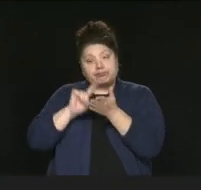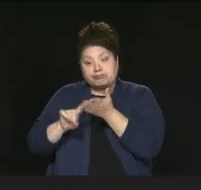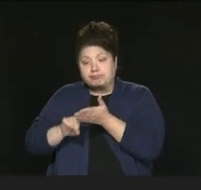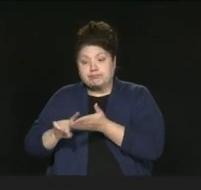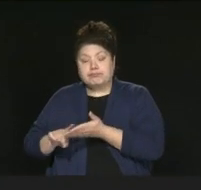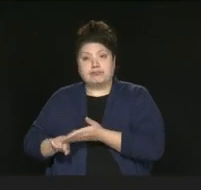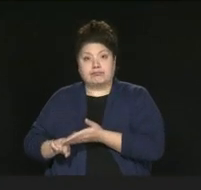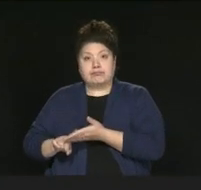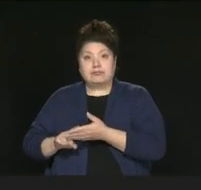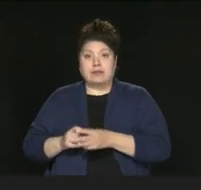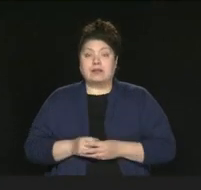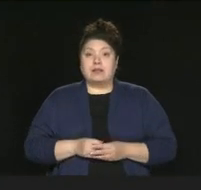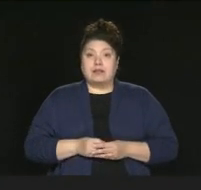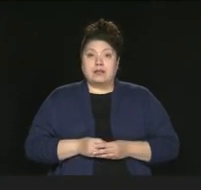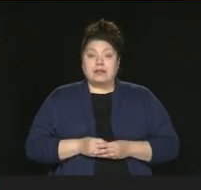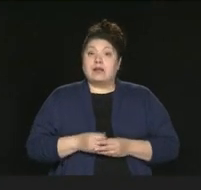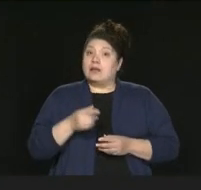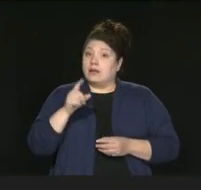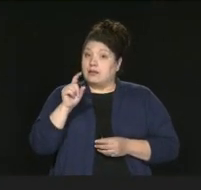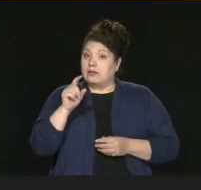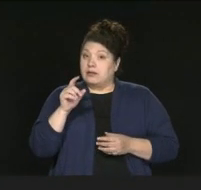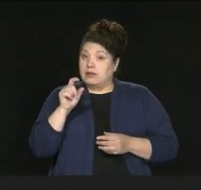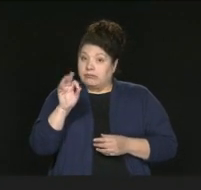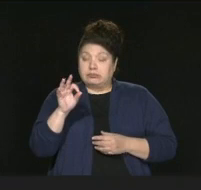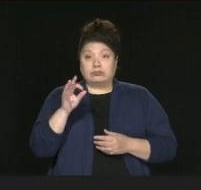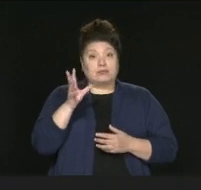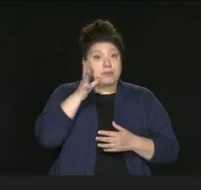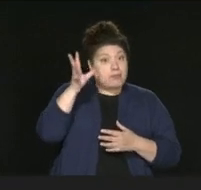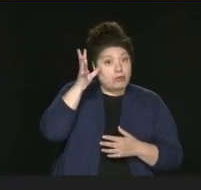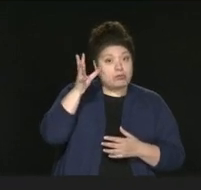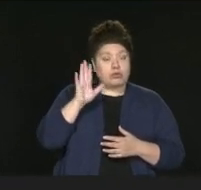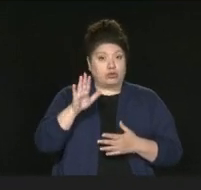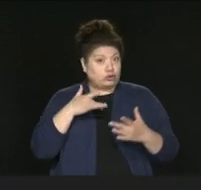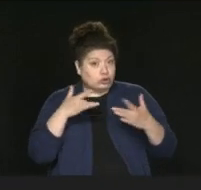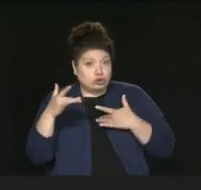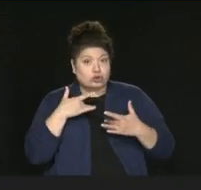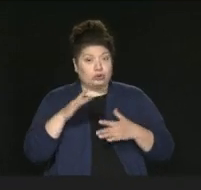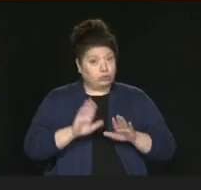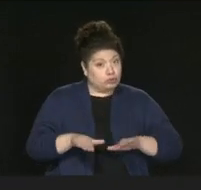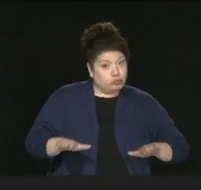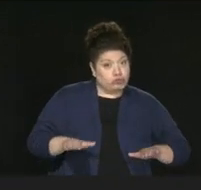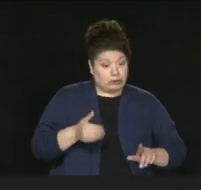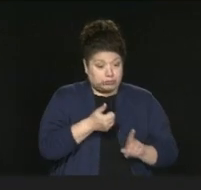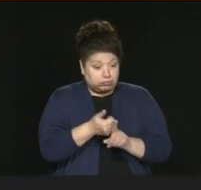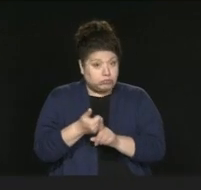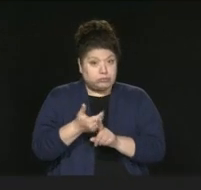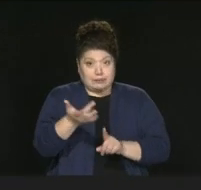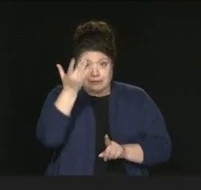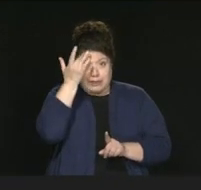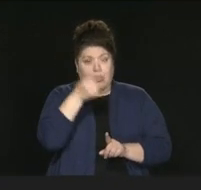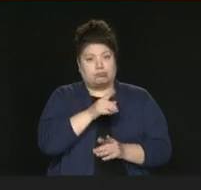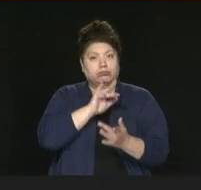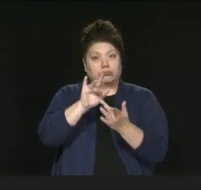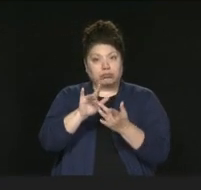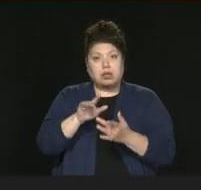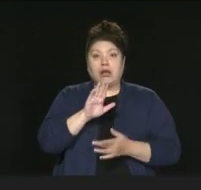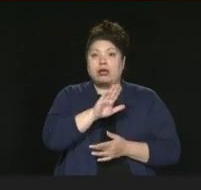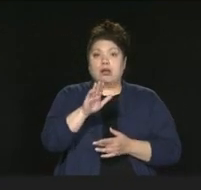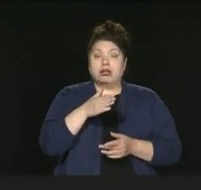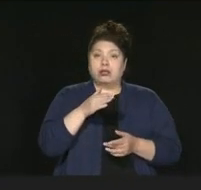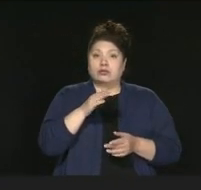any concerns, contact your health provider. Pediatricians are very aware of